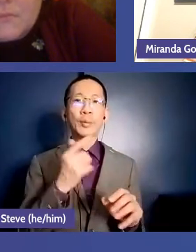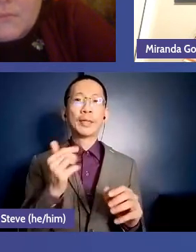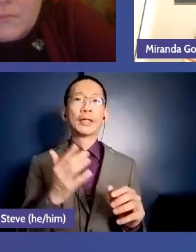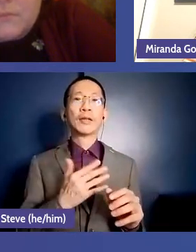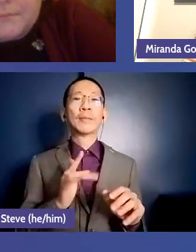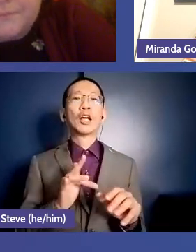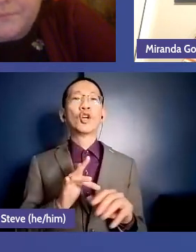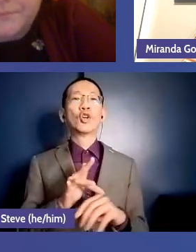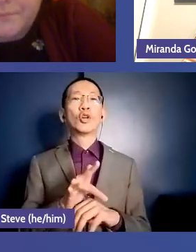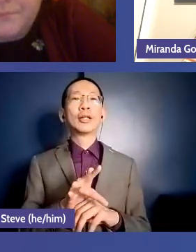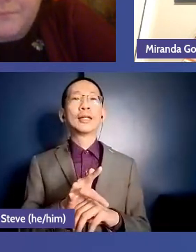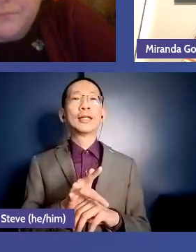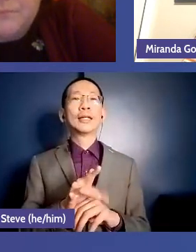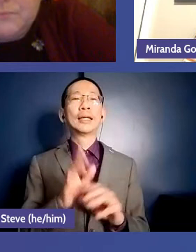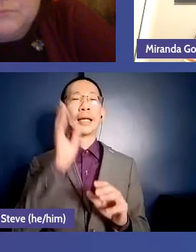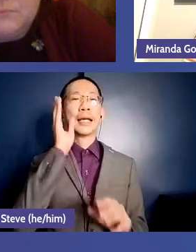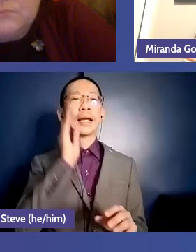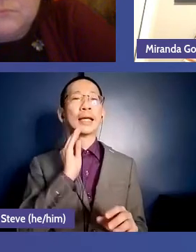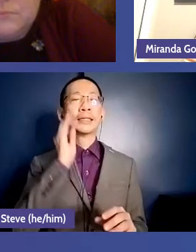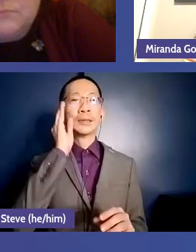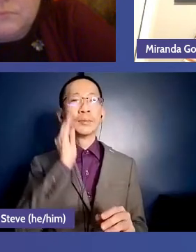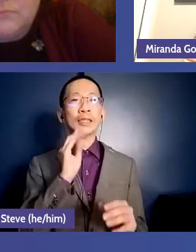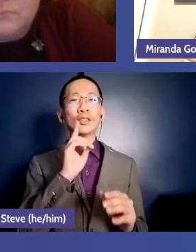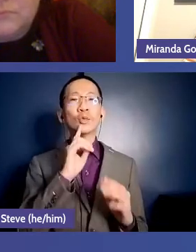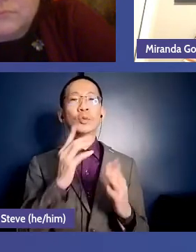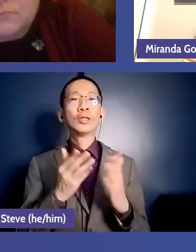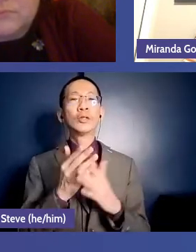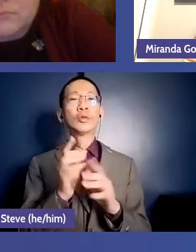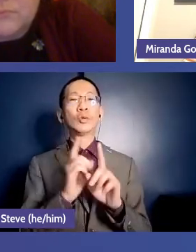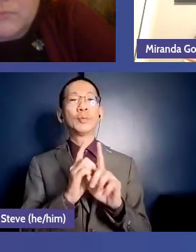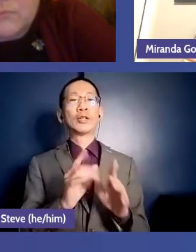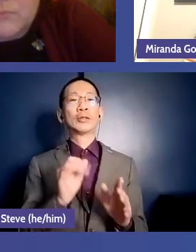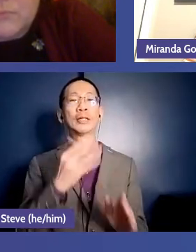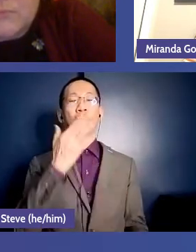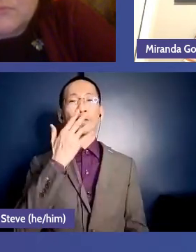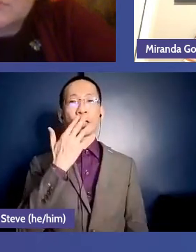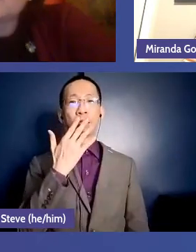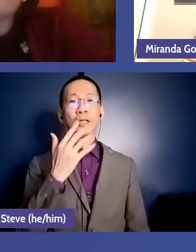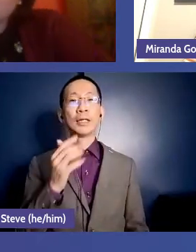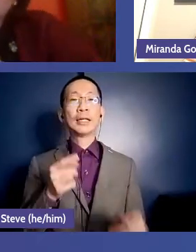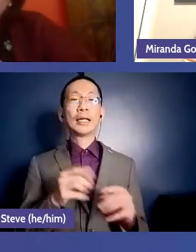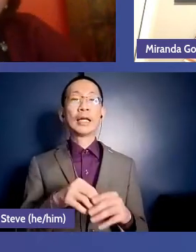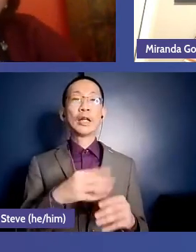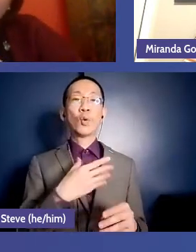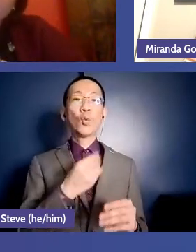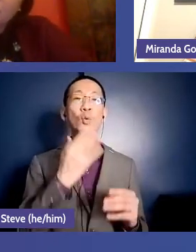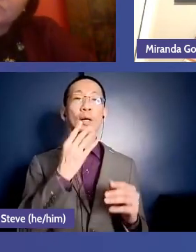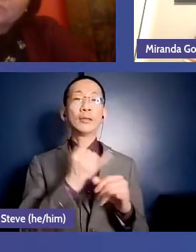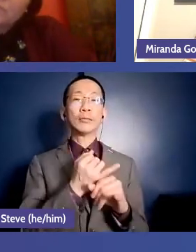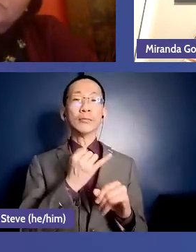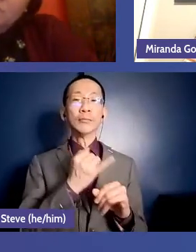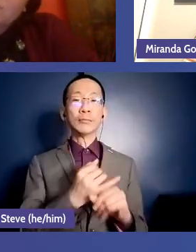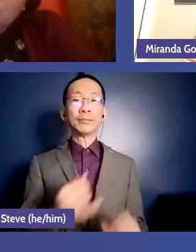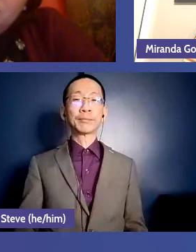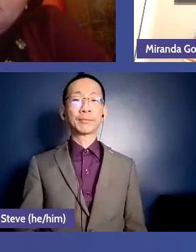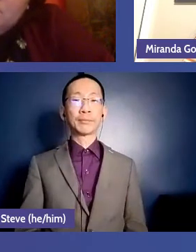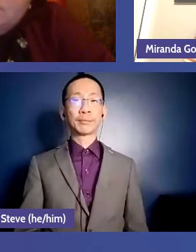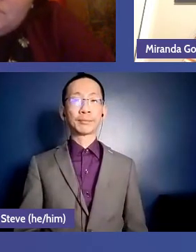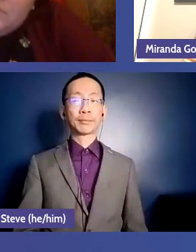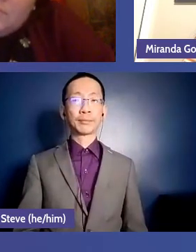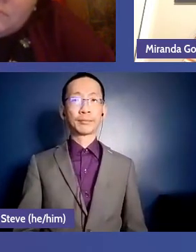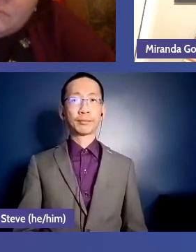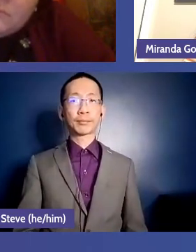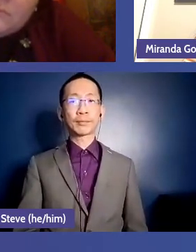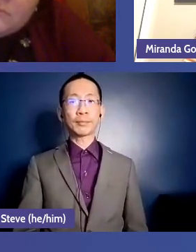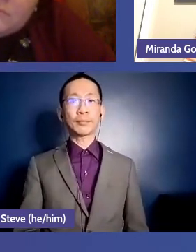early experiences were by mentors of color inside predominantly white institutions. What I